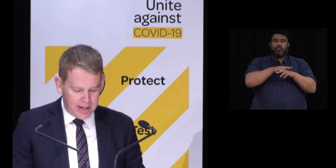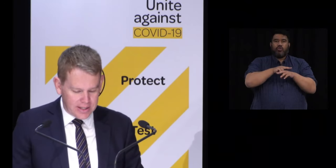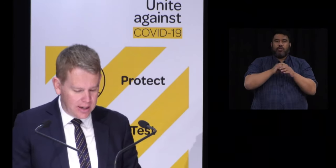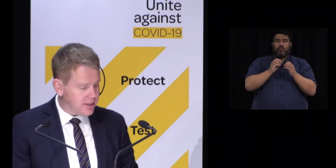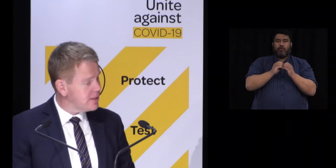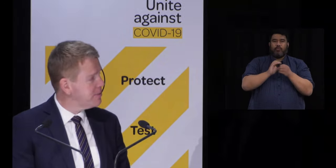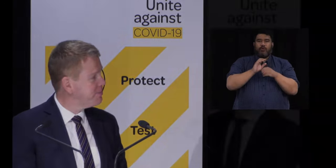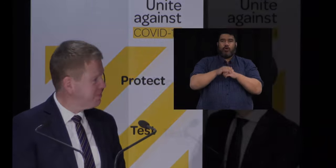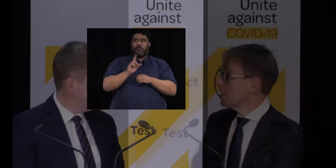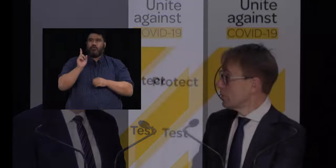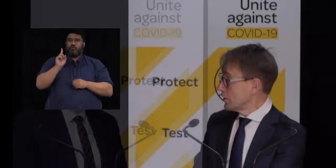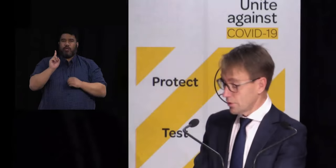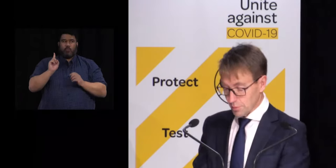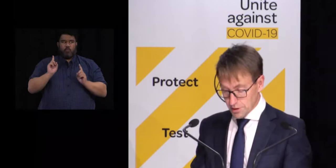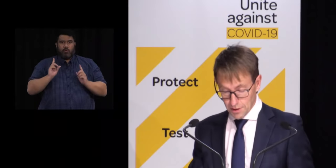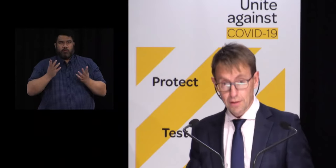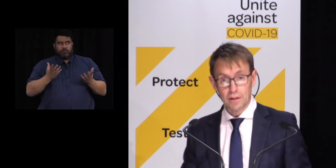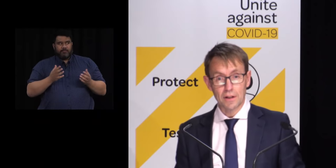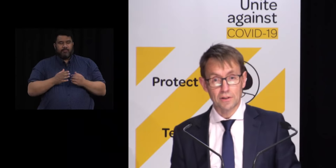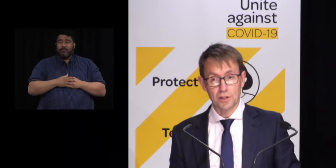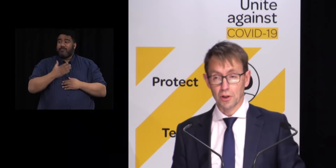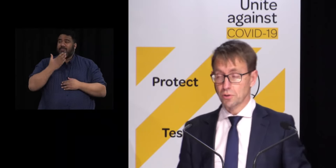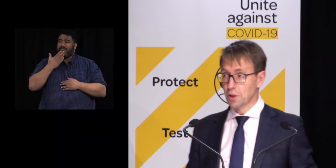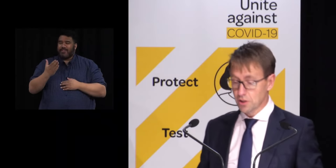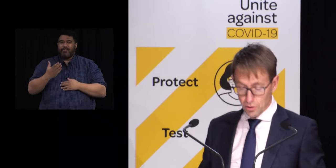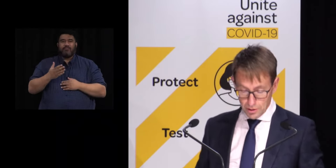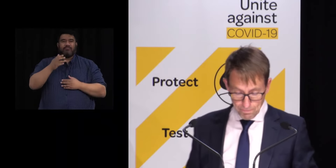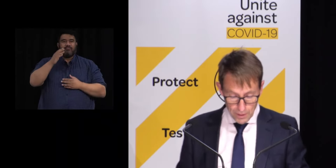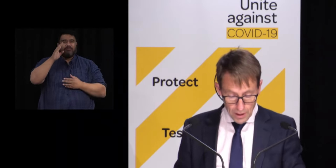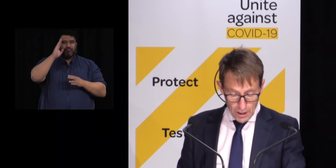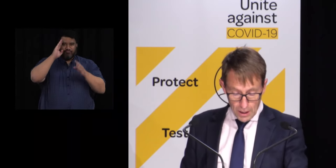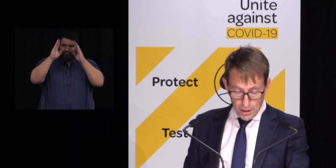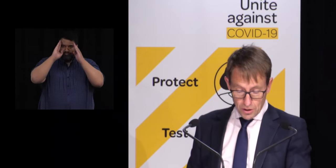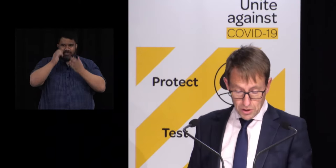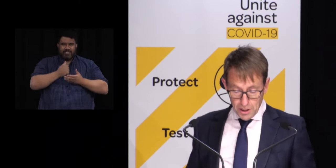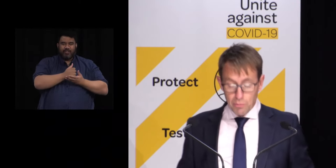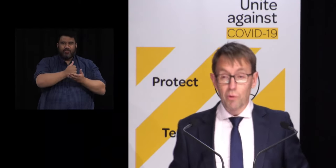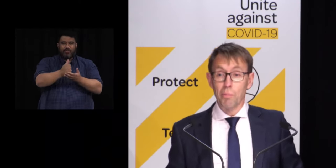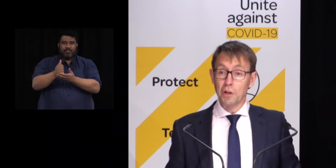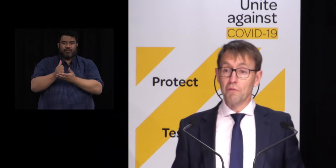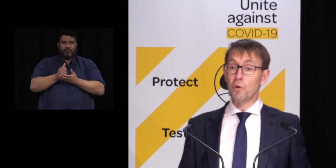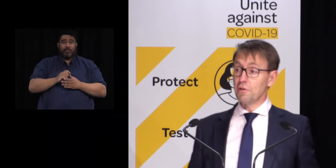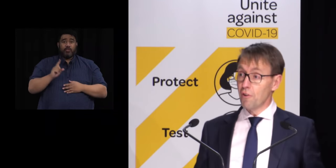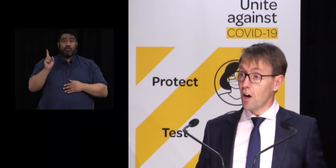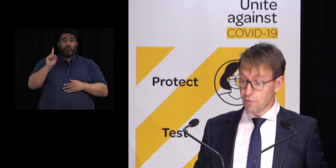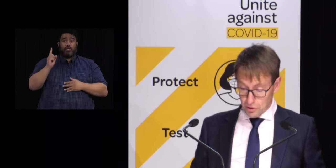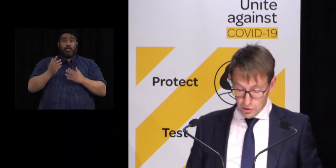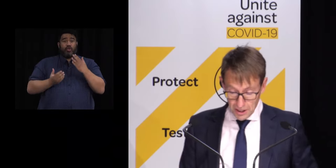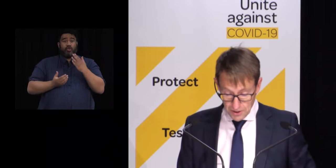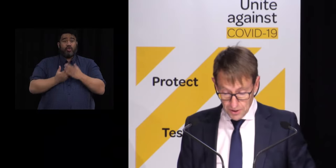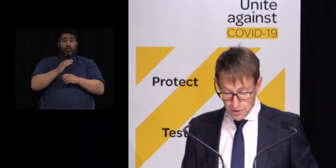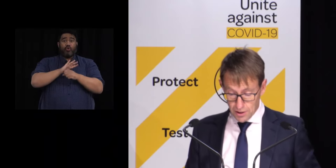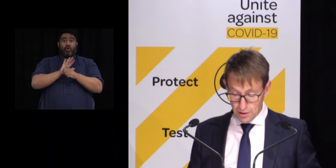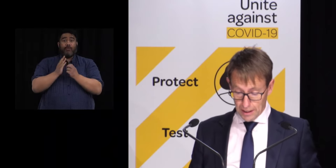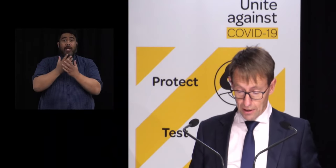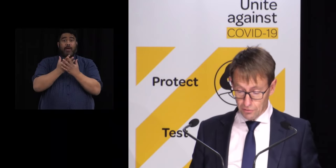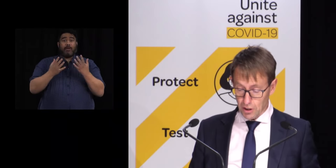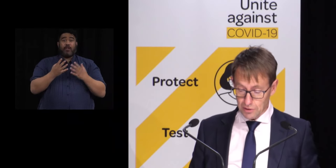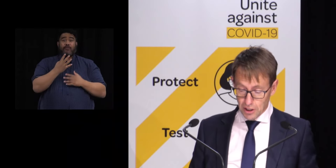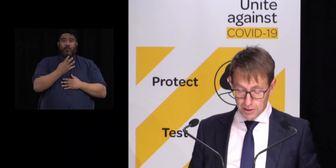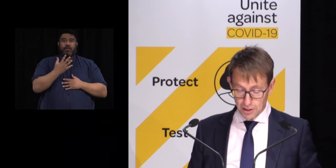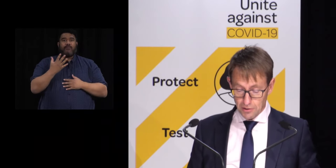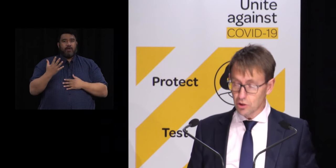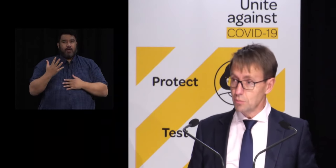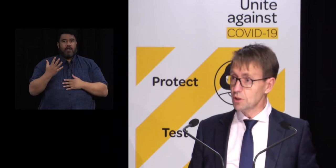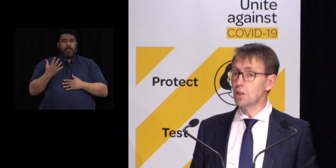on today's cases. Thank you, Minister. Tēnā koutou katoa. So today we're reporting 45 new cases of